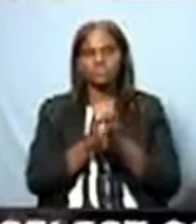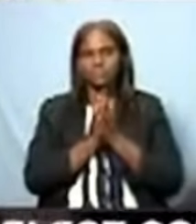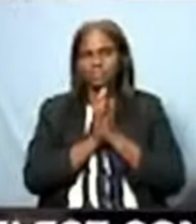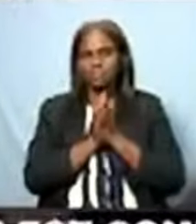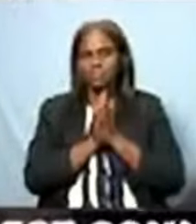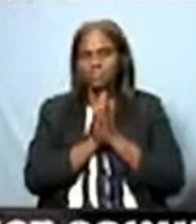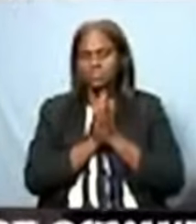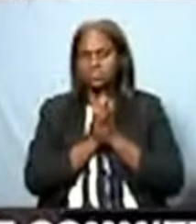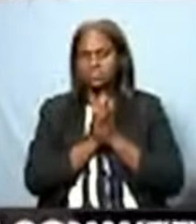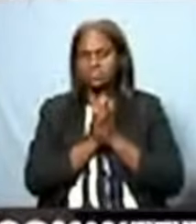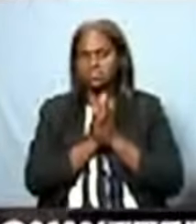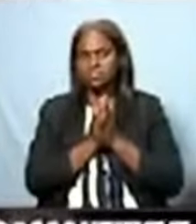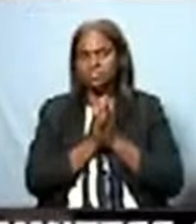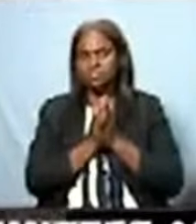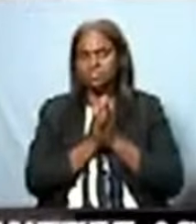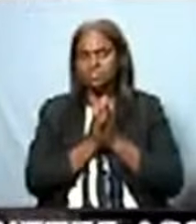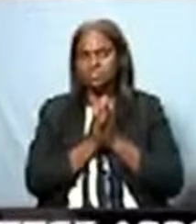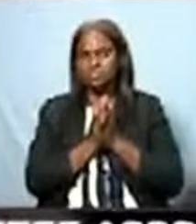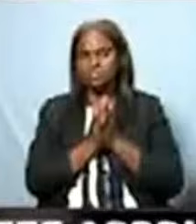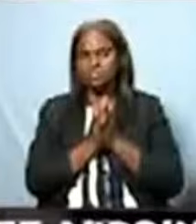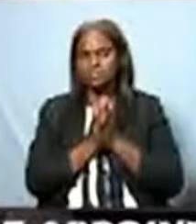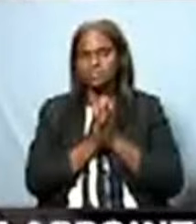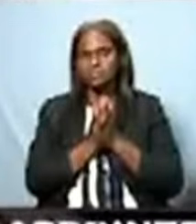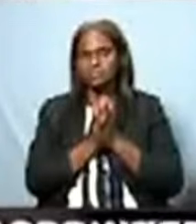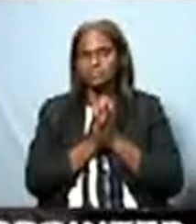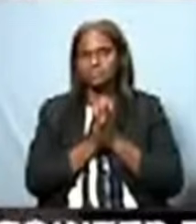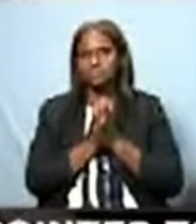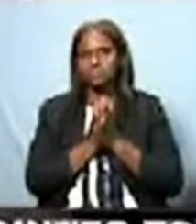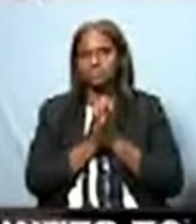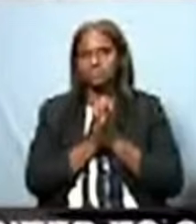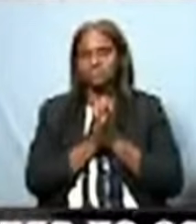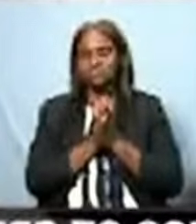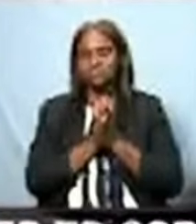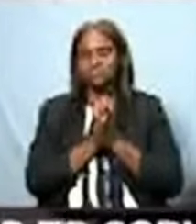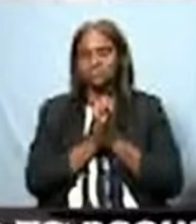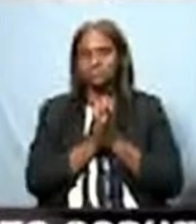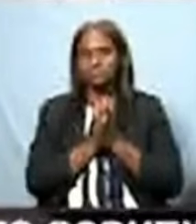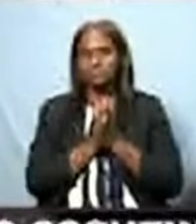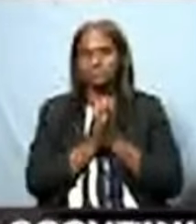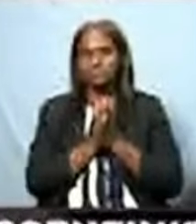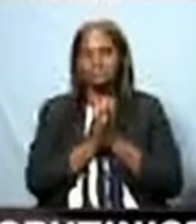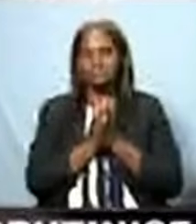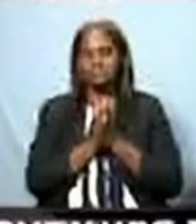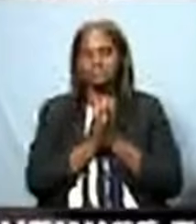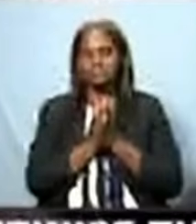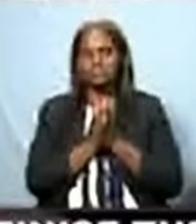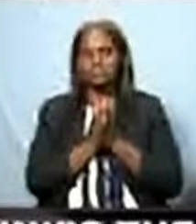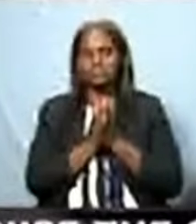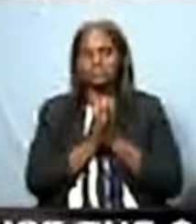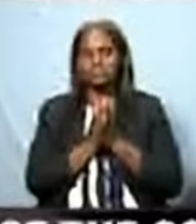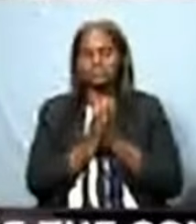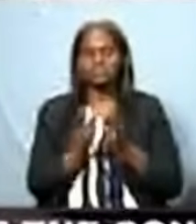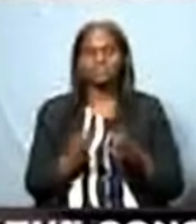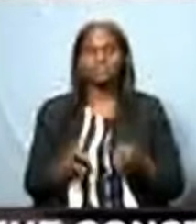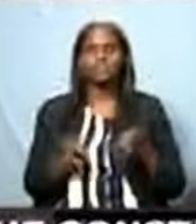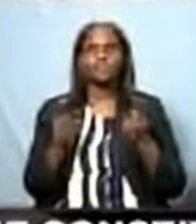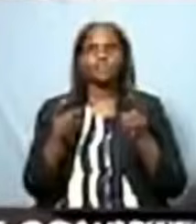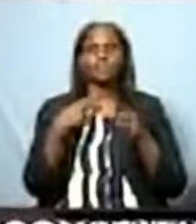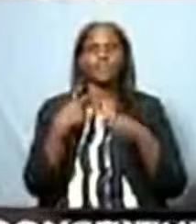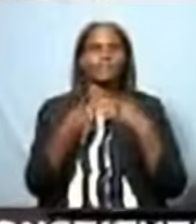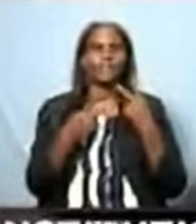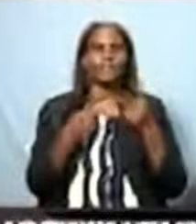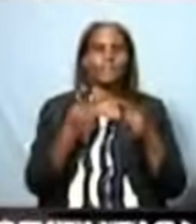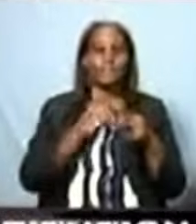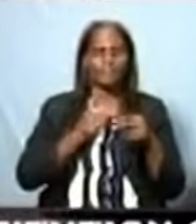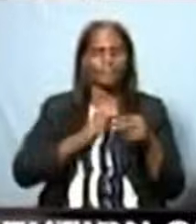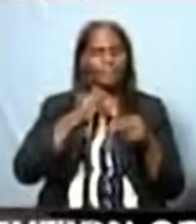if he can just reduce just the volume a little bit, because of the mic, the volume is quite loud. I know that